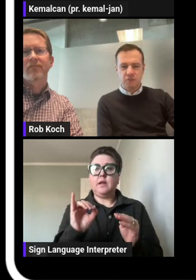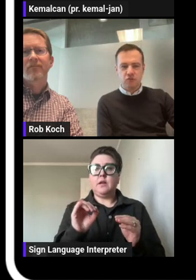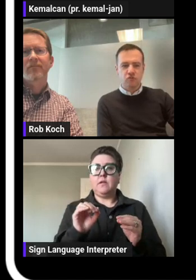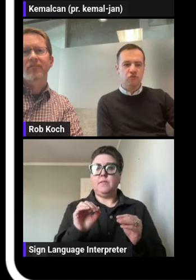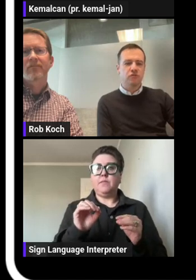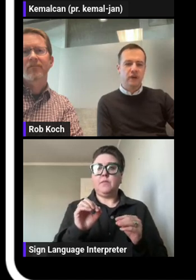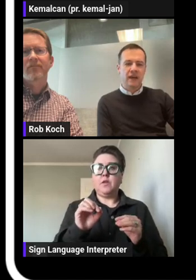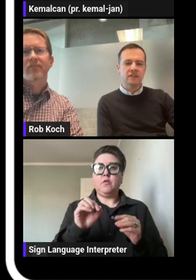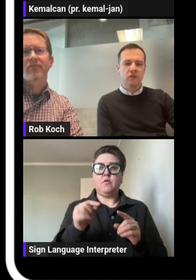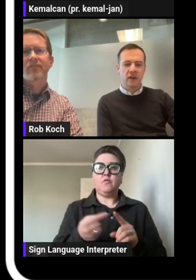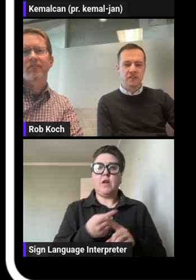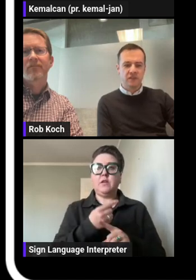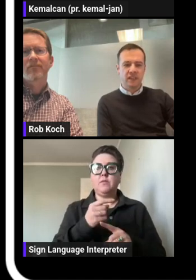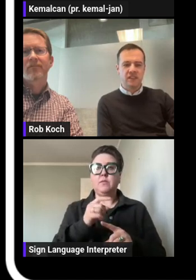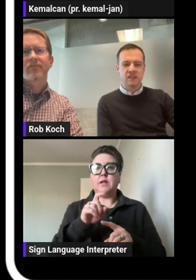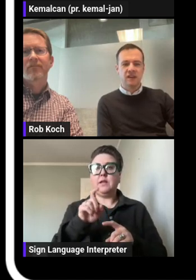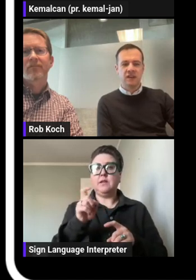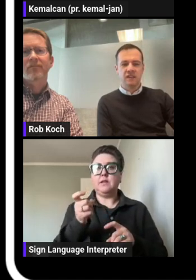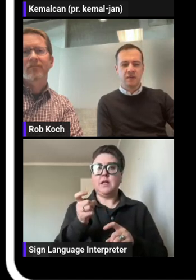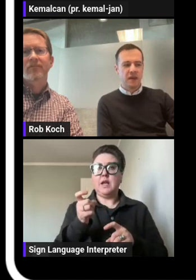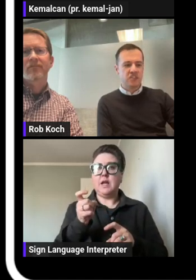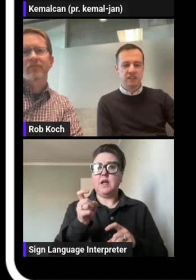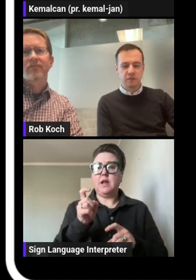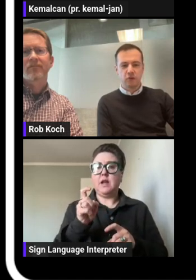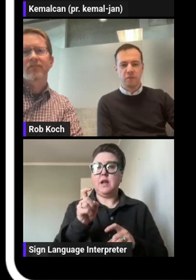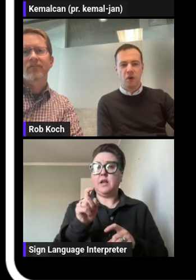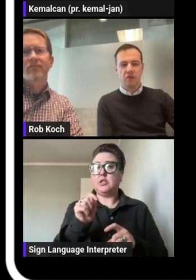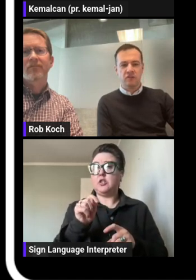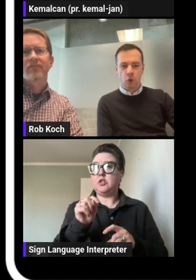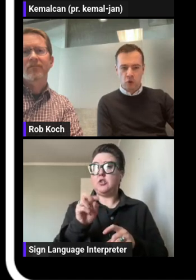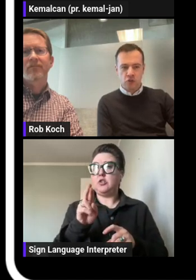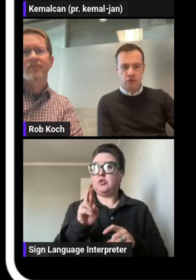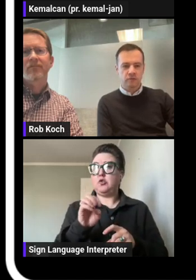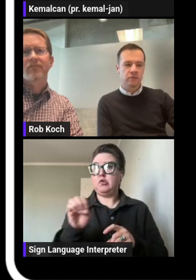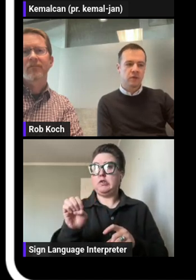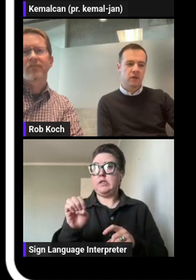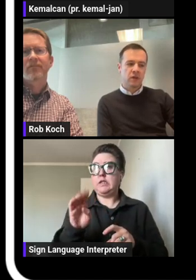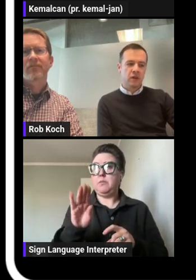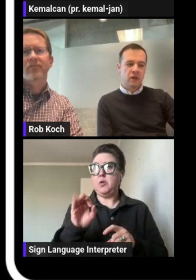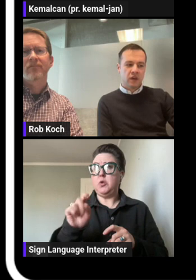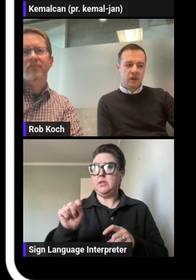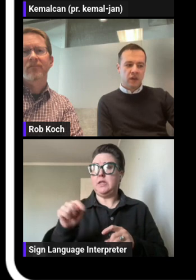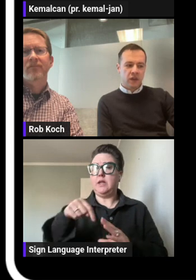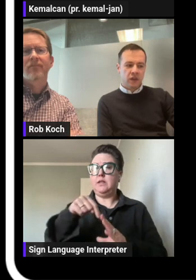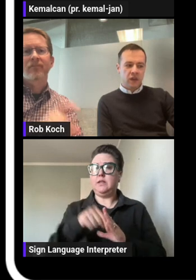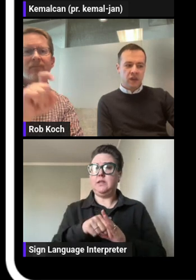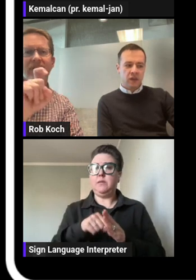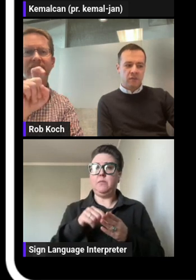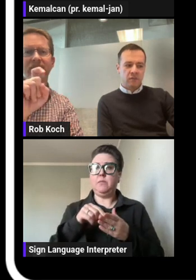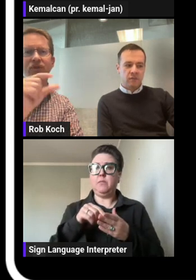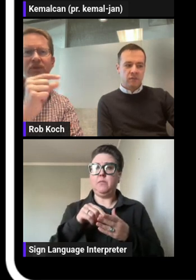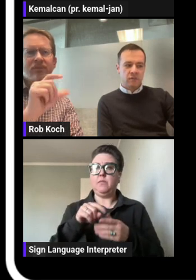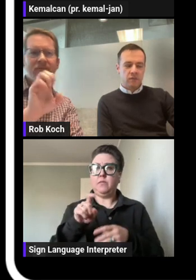used XGBoost, and as well as I mentioned, deep learning model Torch.